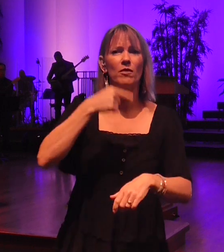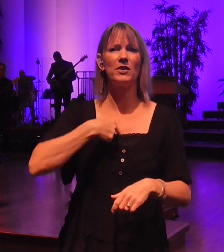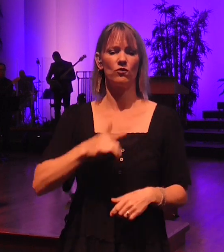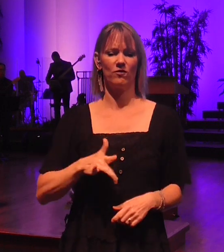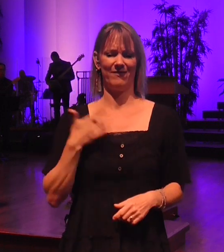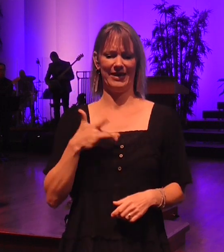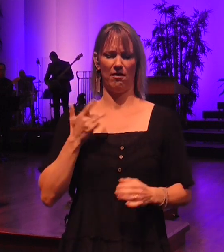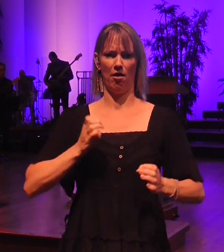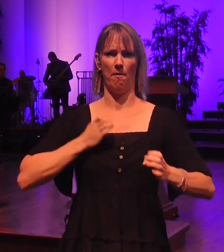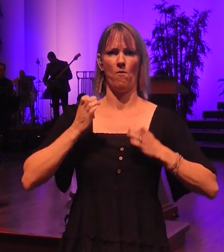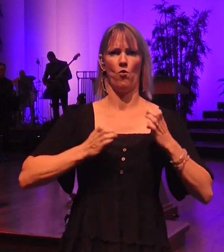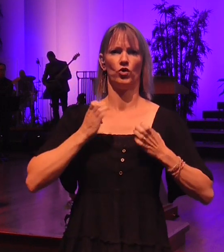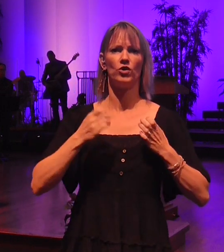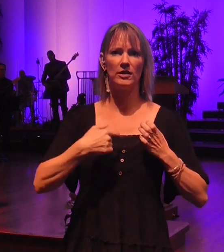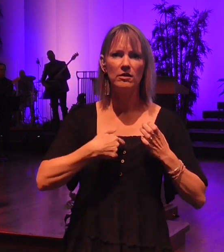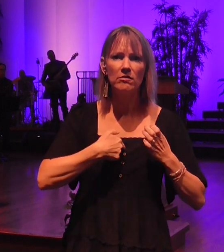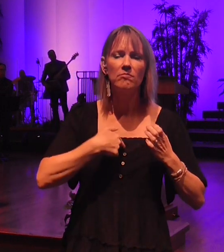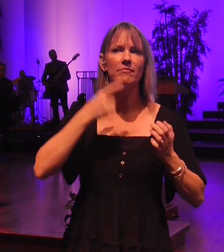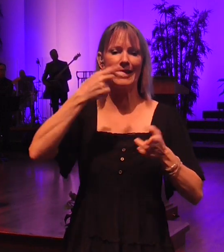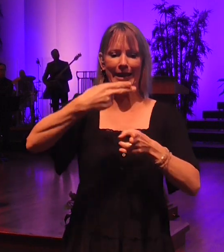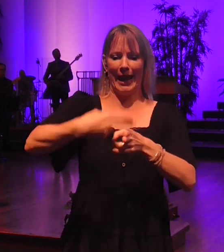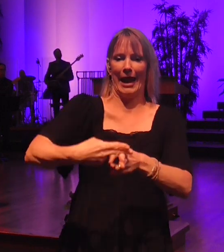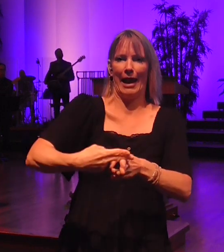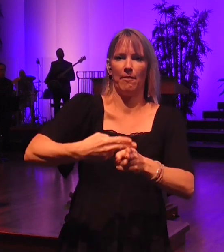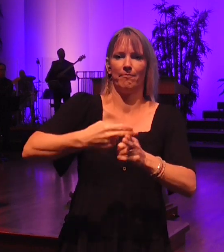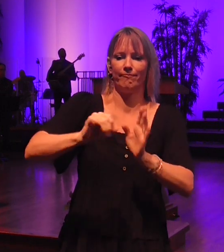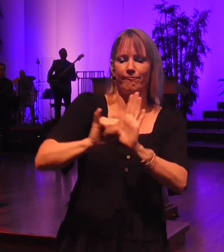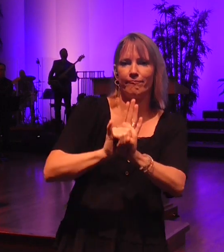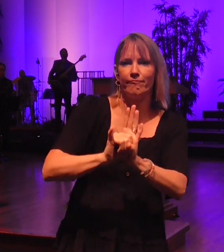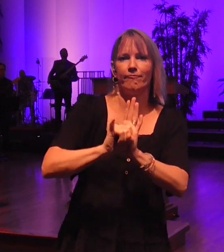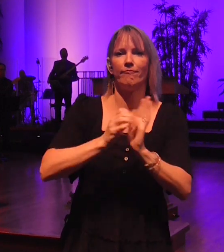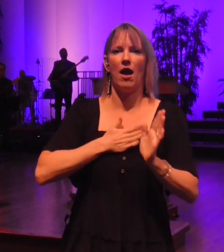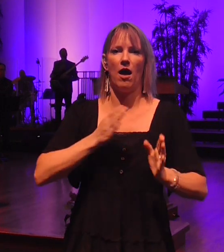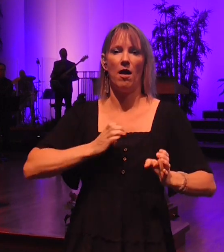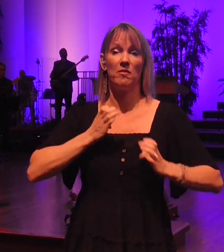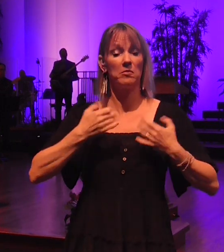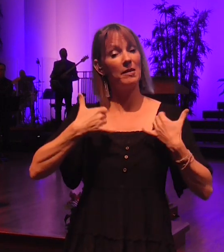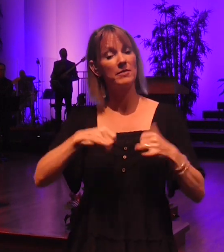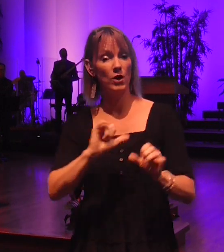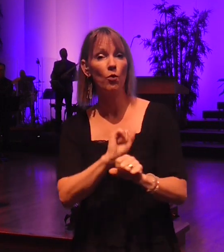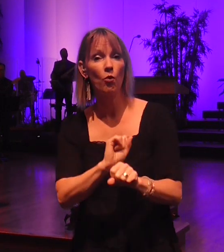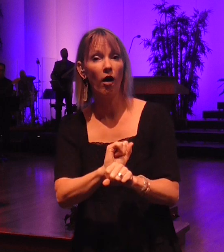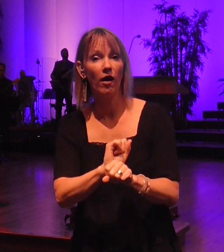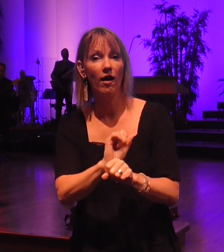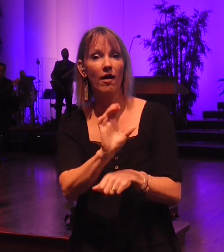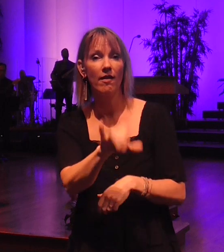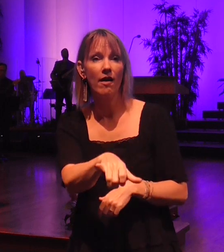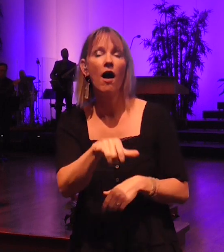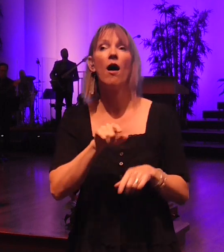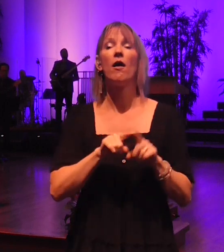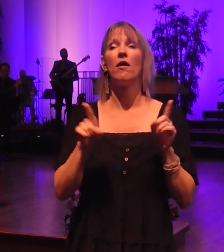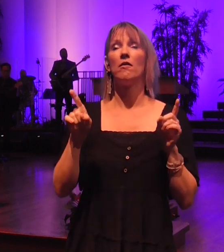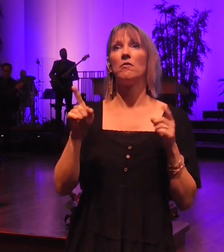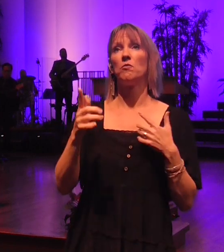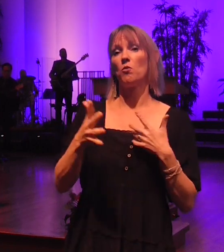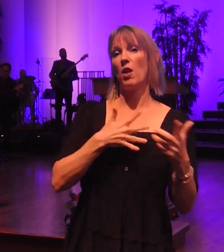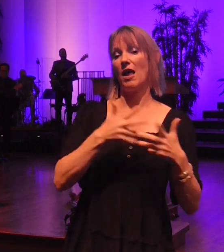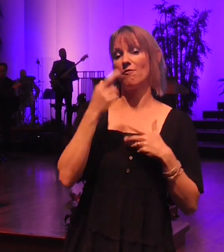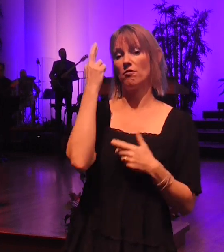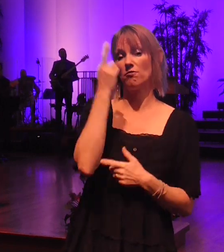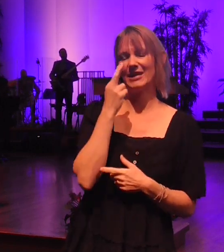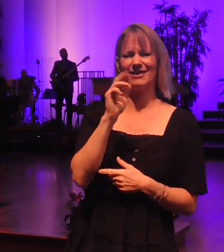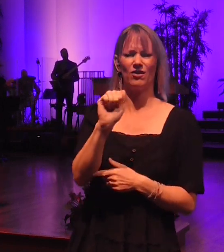emotions and how to name them. And I'm still working on it. But for whatever reason, awe isn't